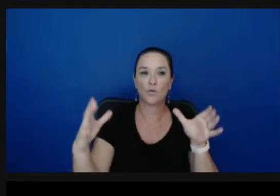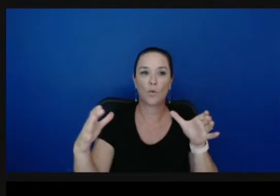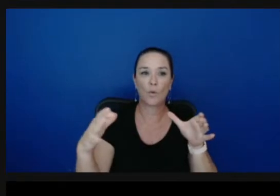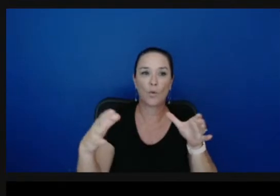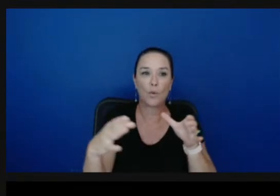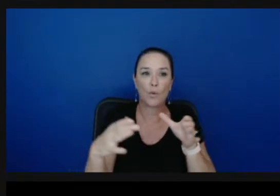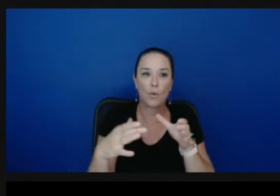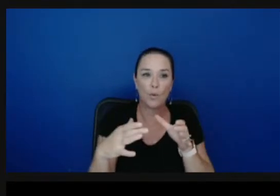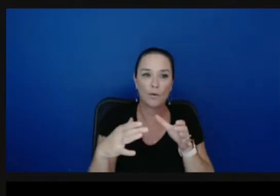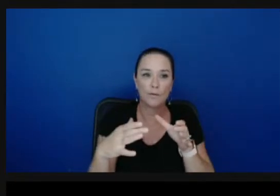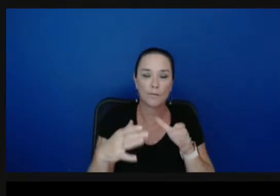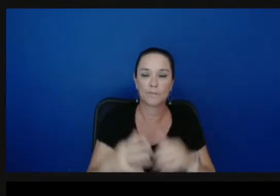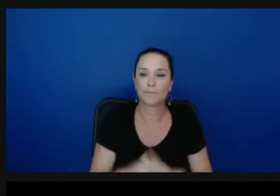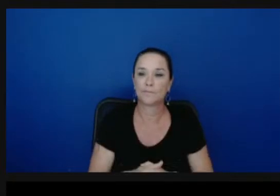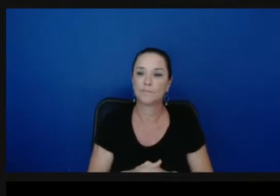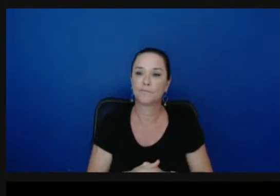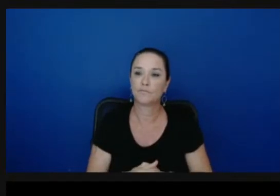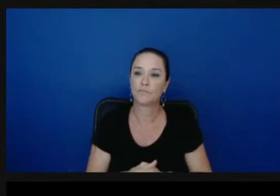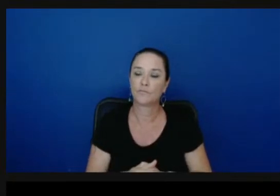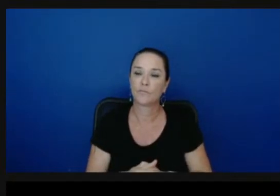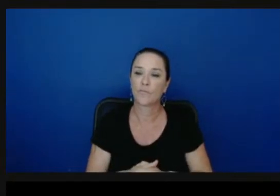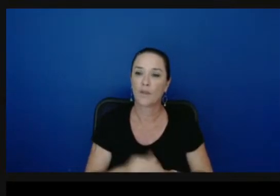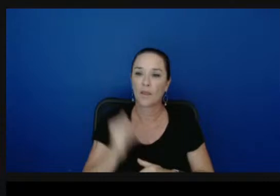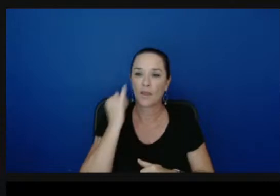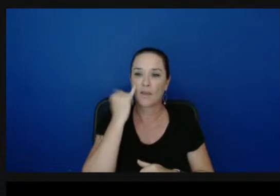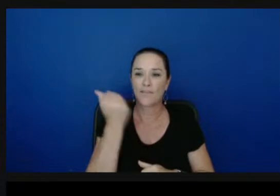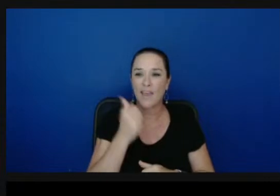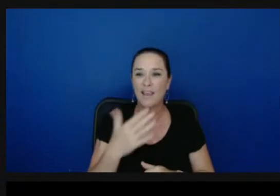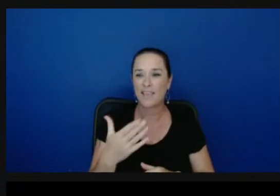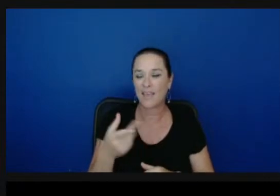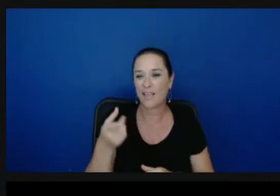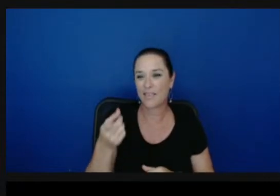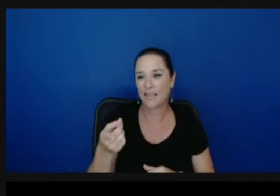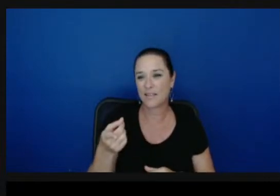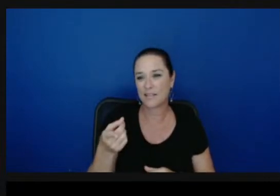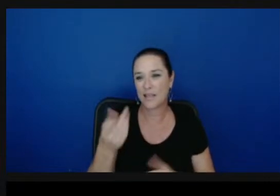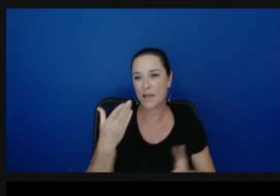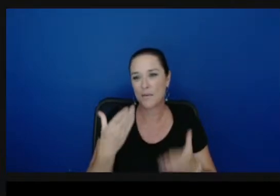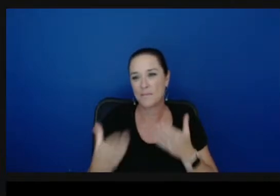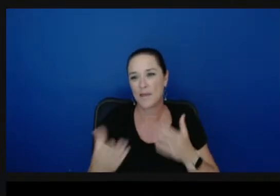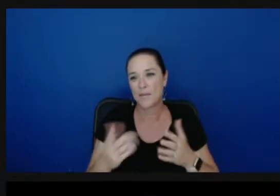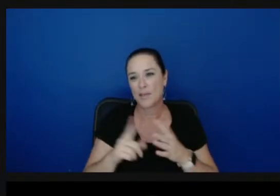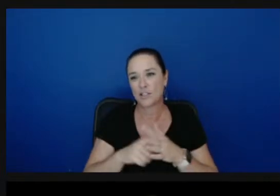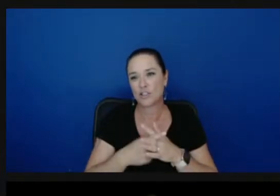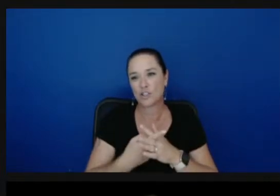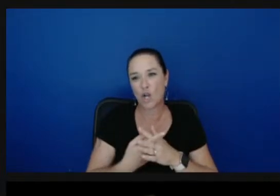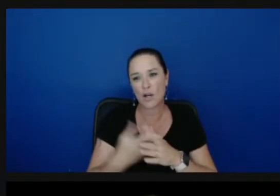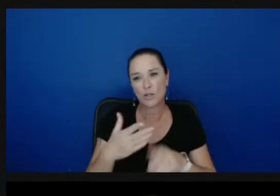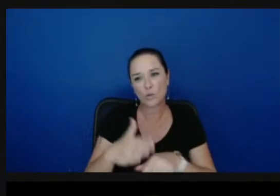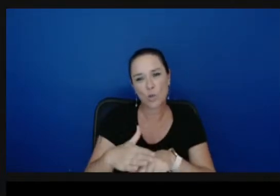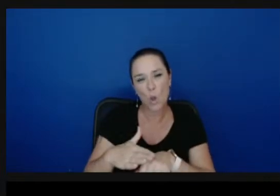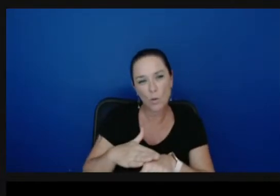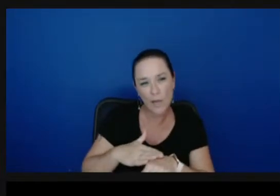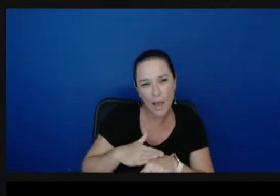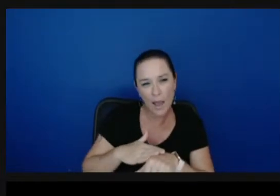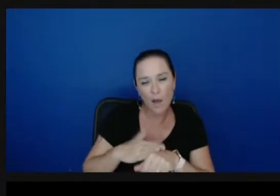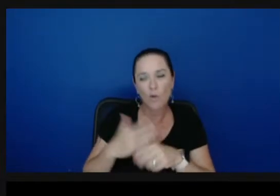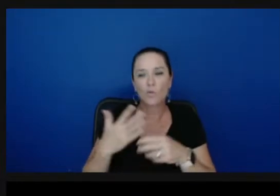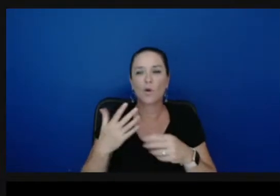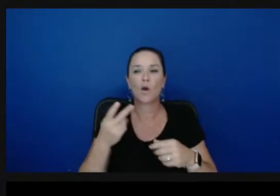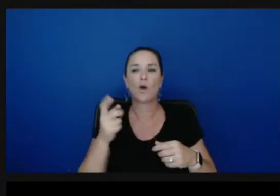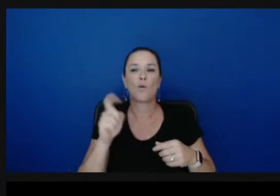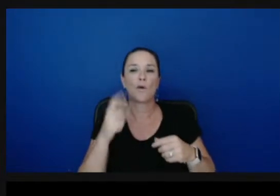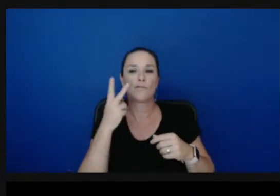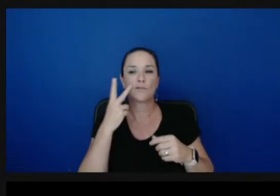zone. If anything, maybe this rate might be starting to slow a little bit. We'll have to wait to see how this data gets cleaned